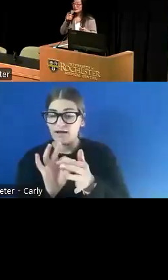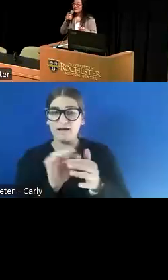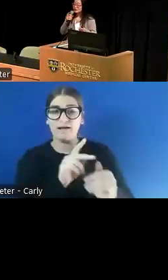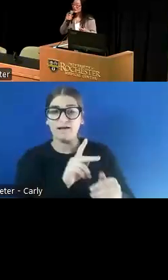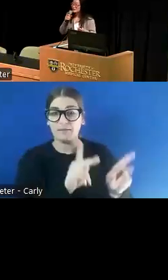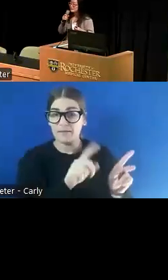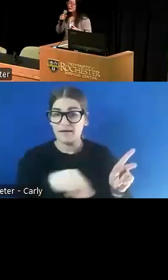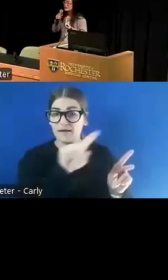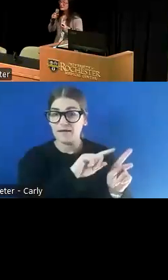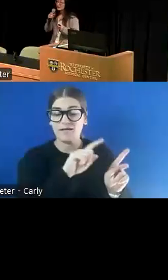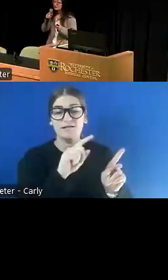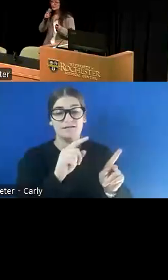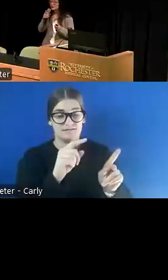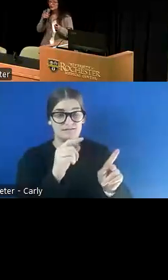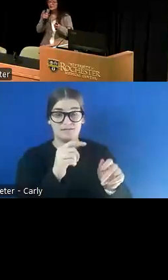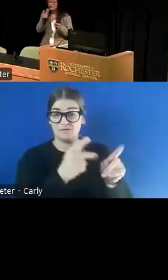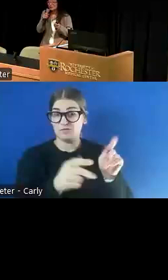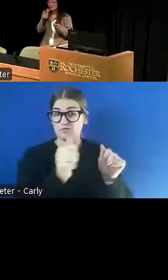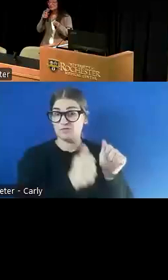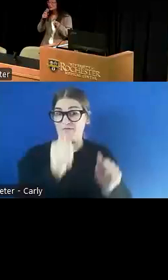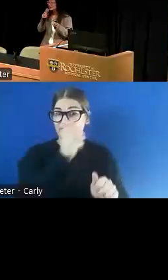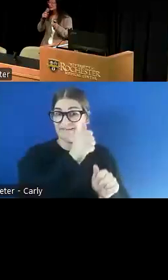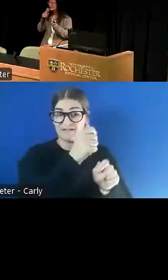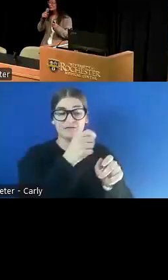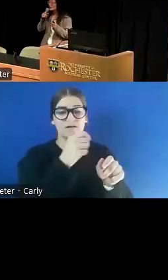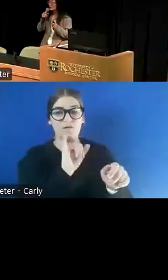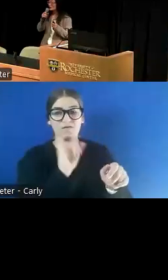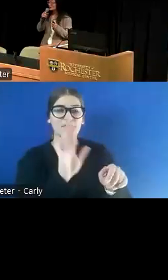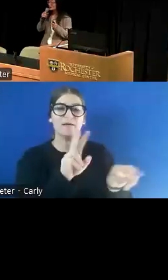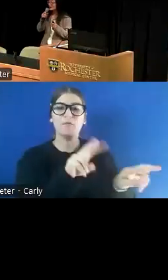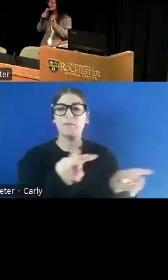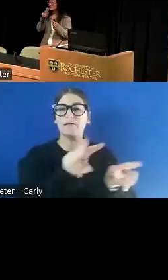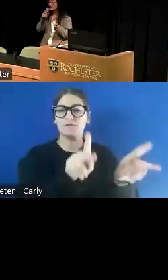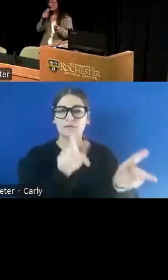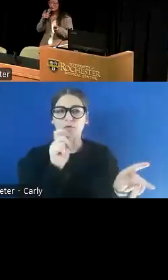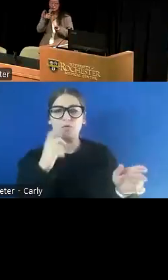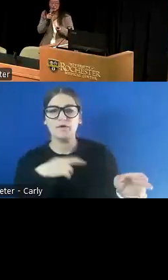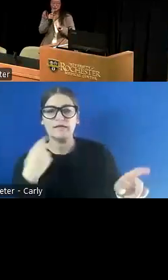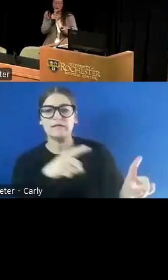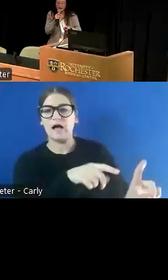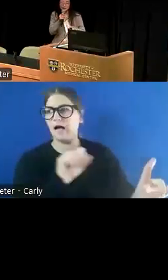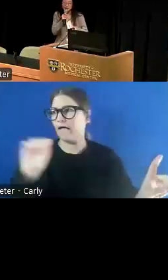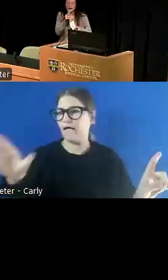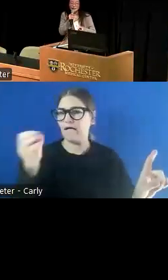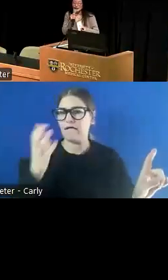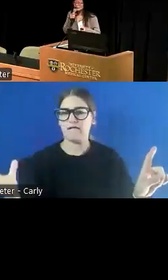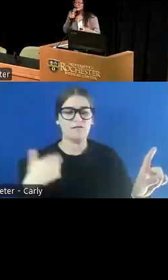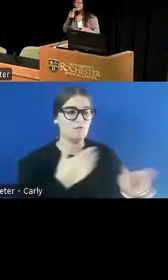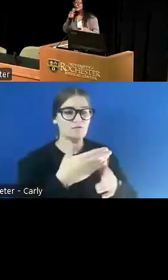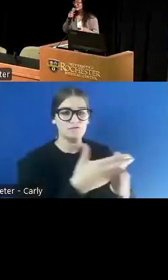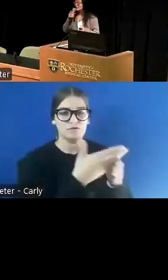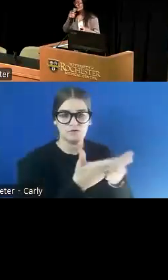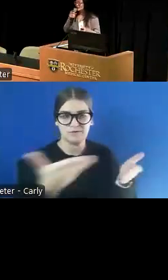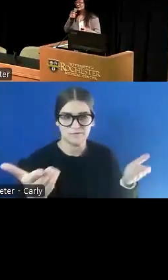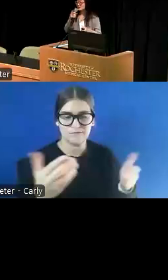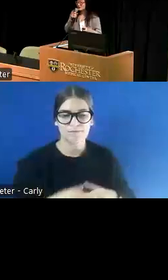supervisory position, they would also be the ones monitoring those who are at risk and also sharing resources together. But they also